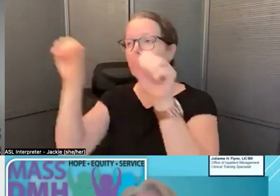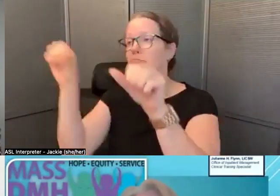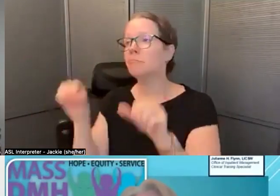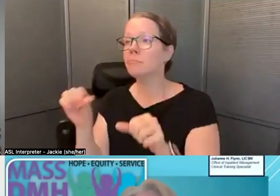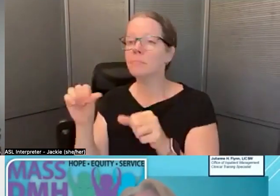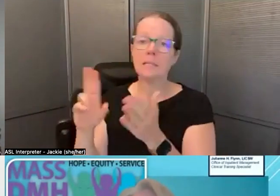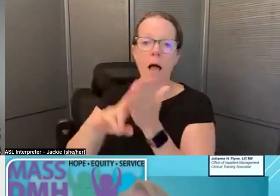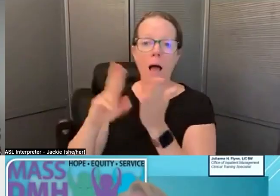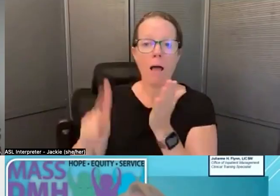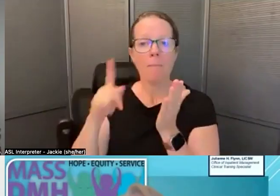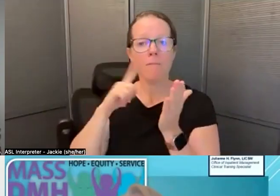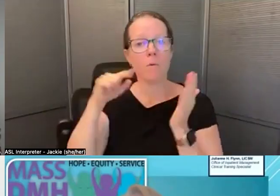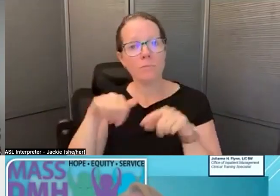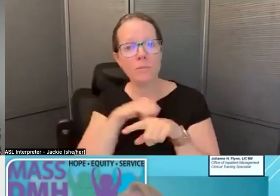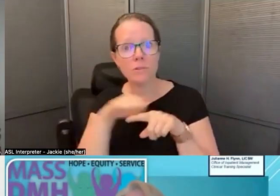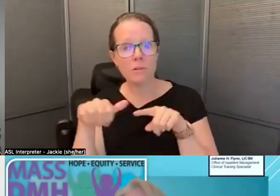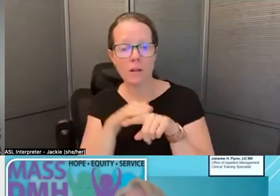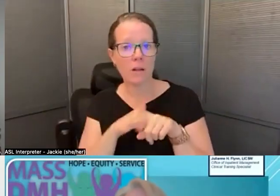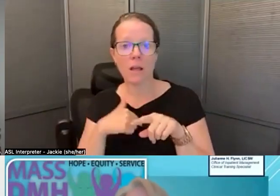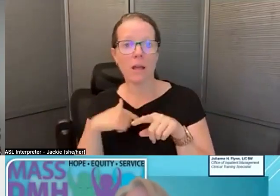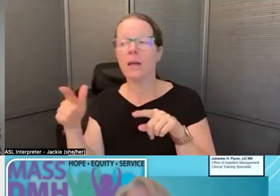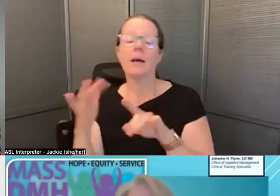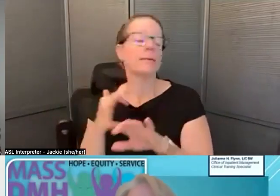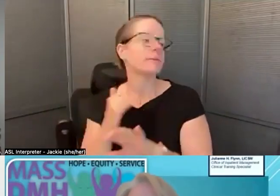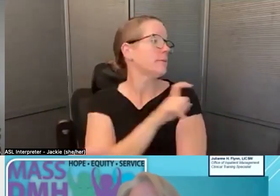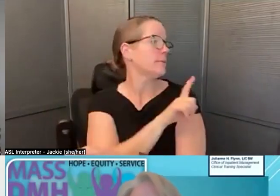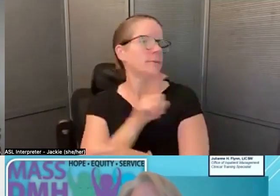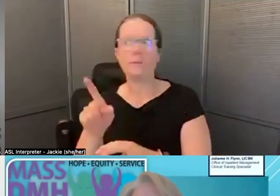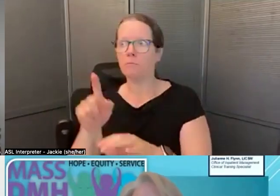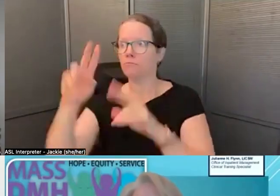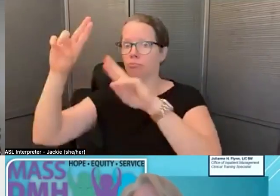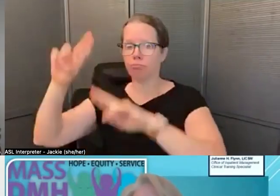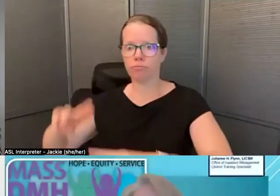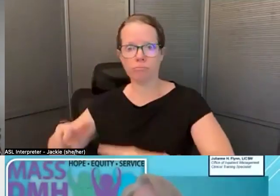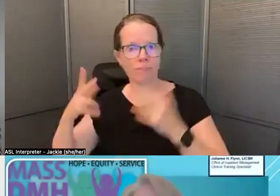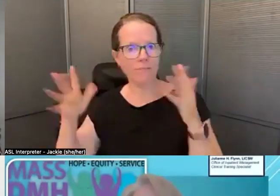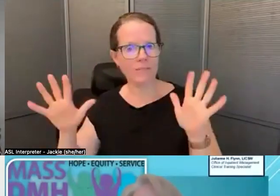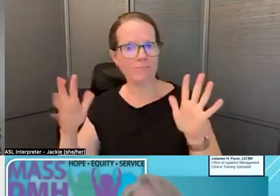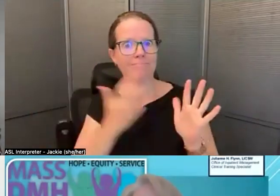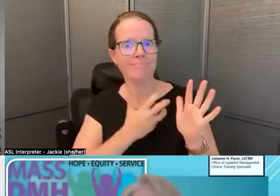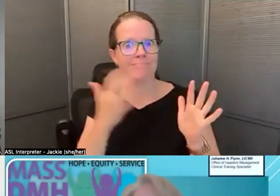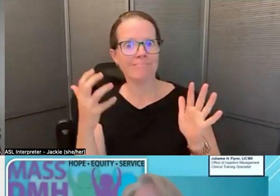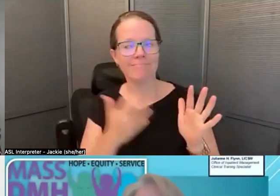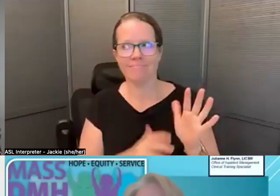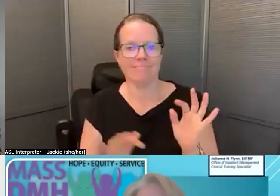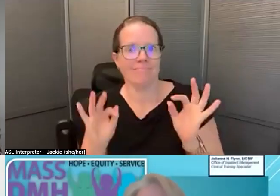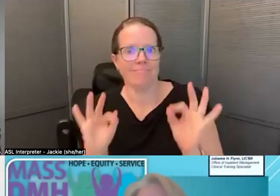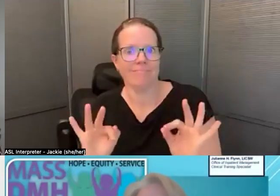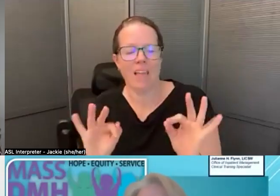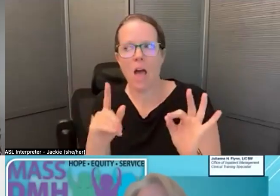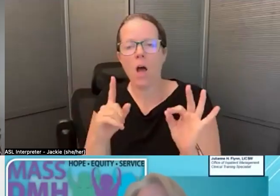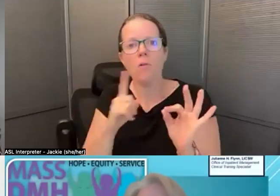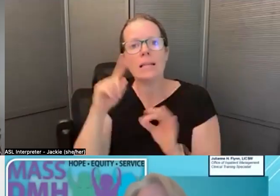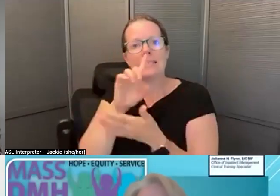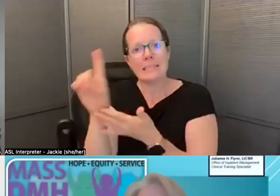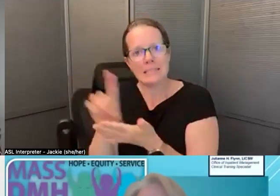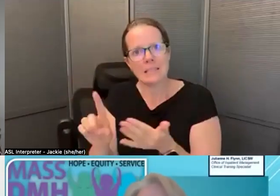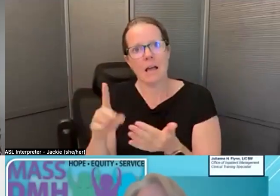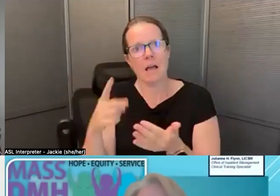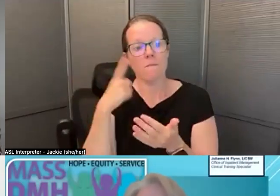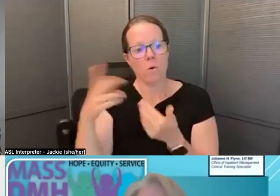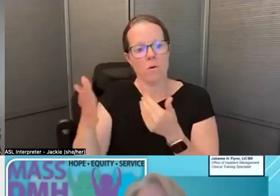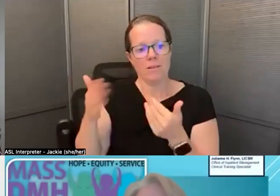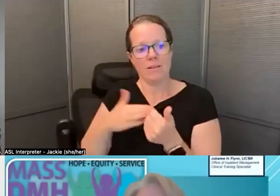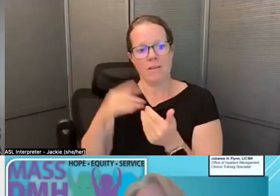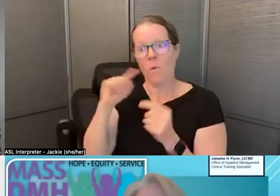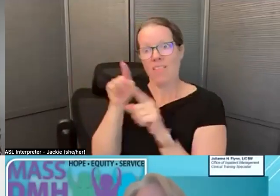me to just assign everybody at that point because it's actually what was convenient for them and it worked for them. And again, all 3